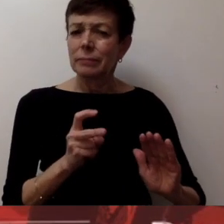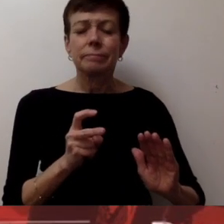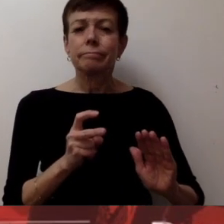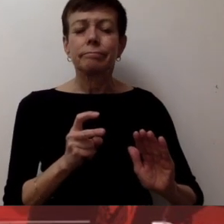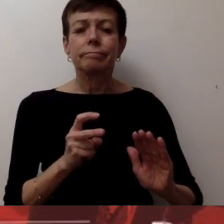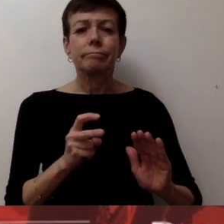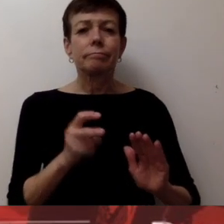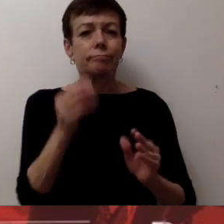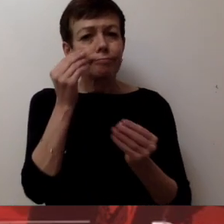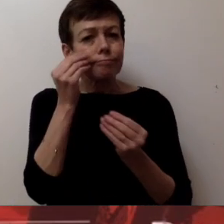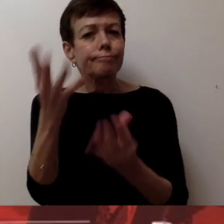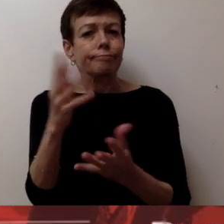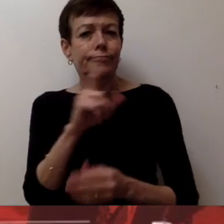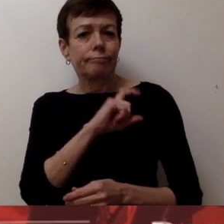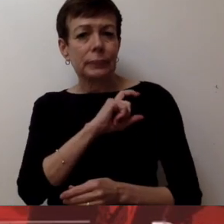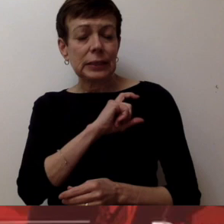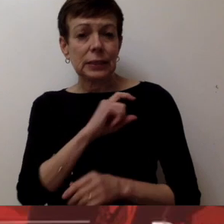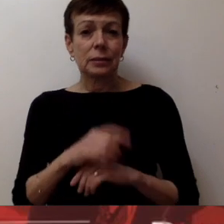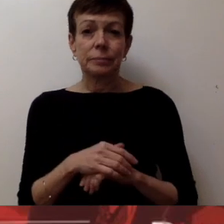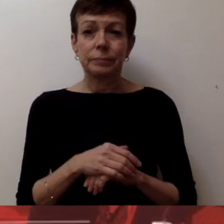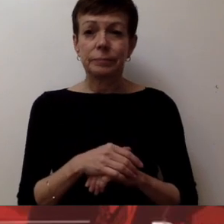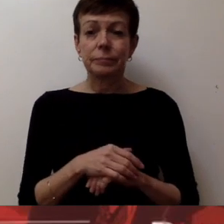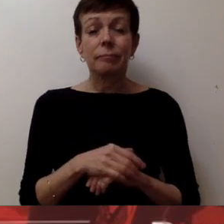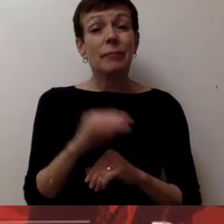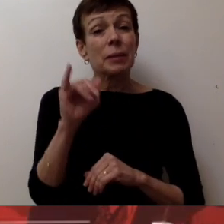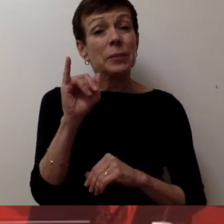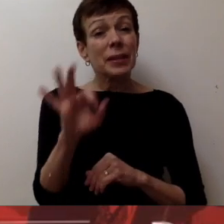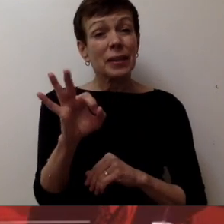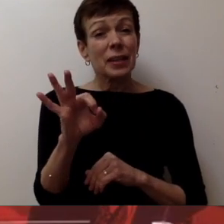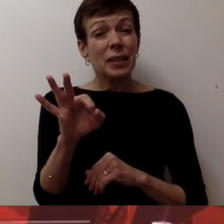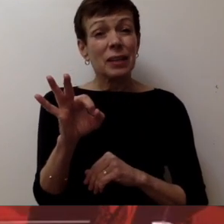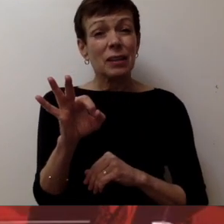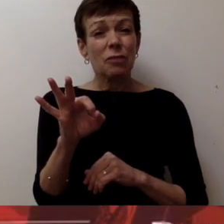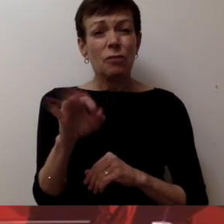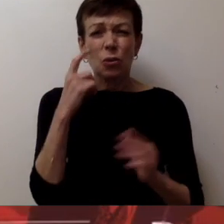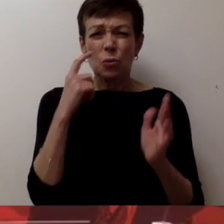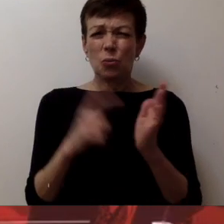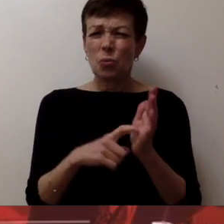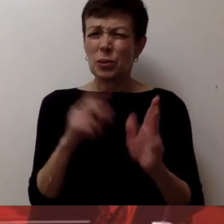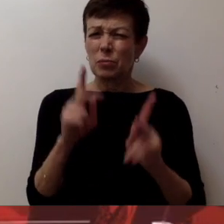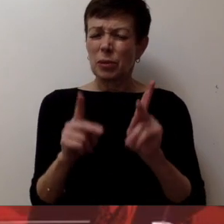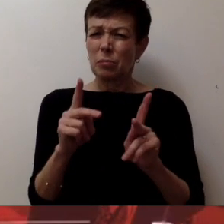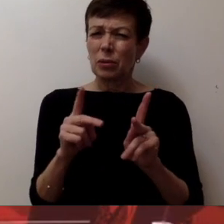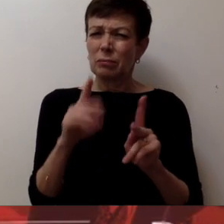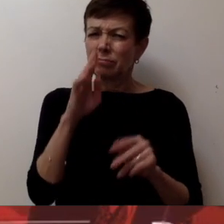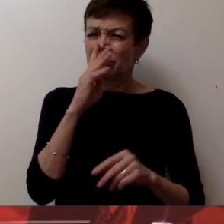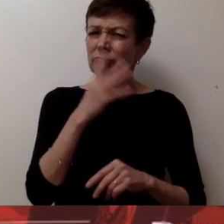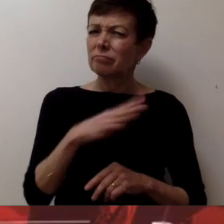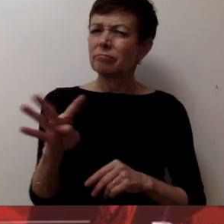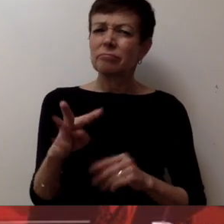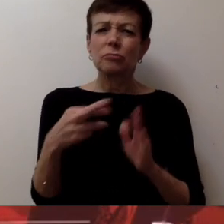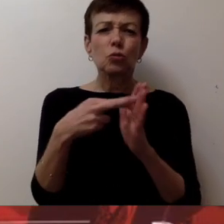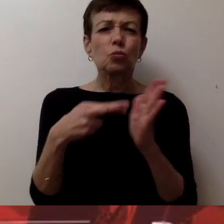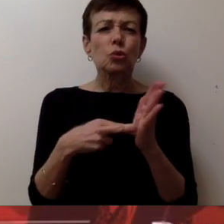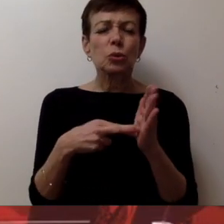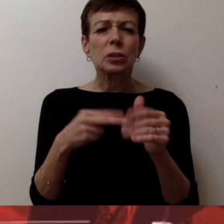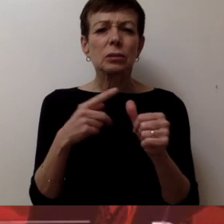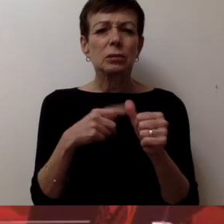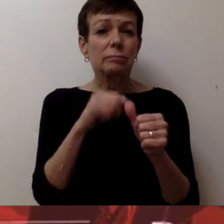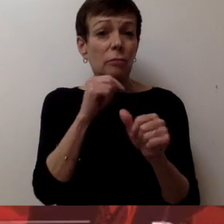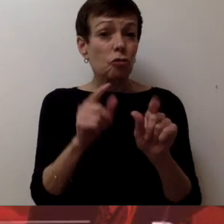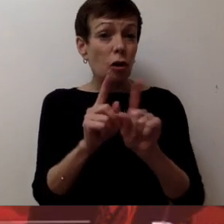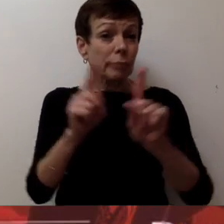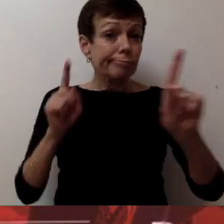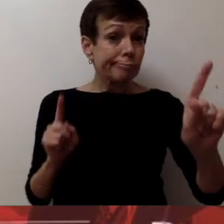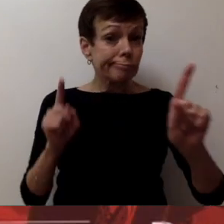need information in terms of how health protocols, so not necessarily a criminal activity, but how that provincial and federal